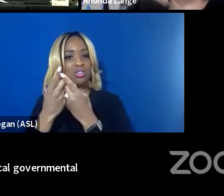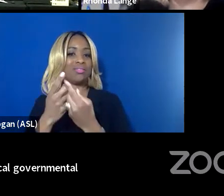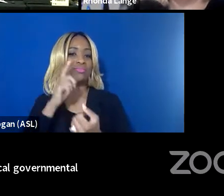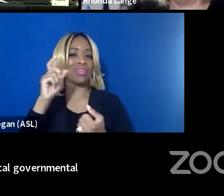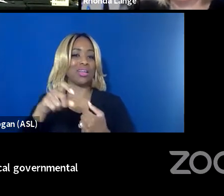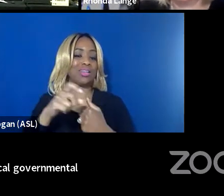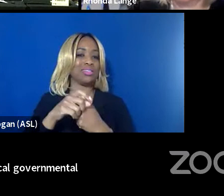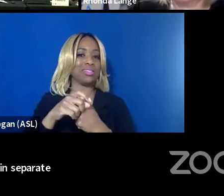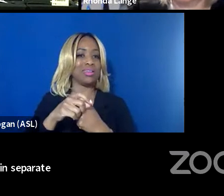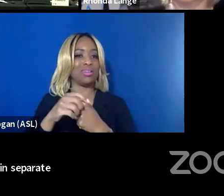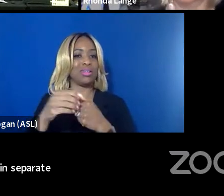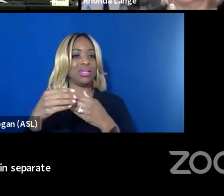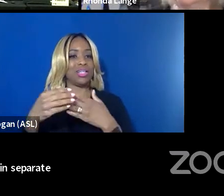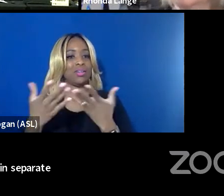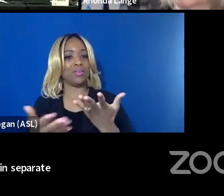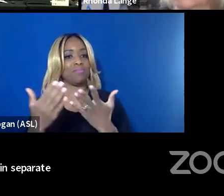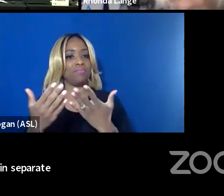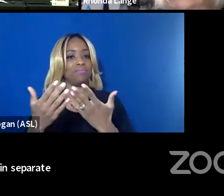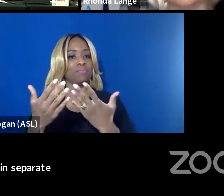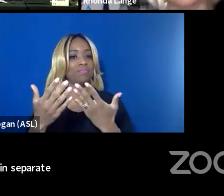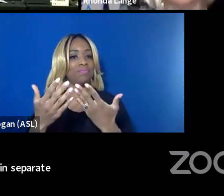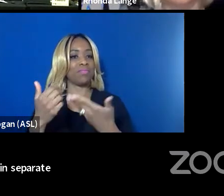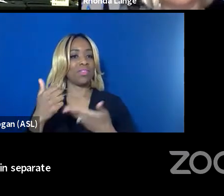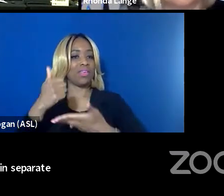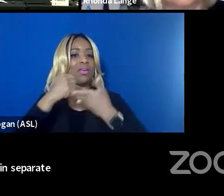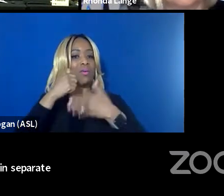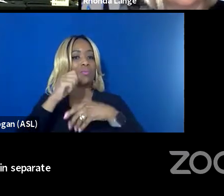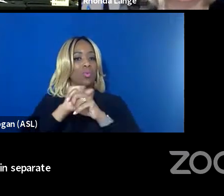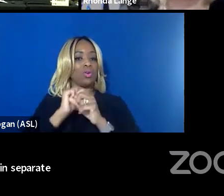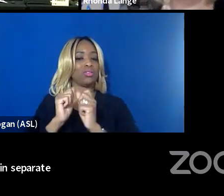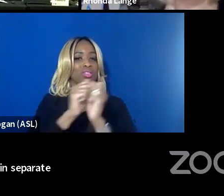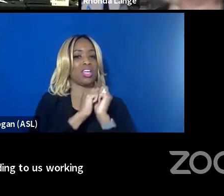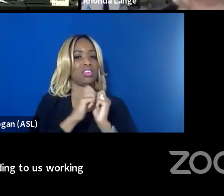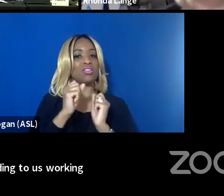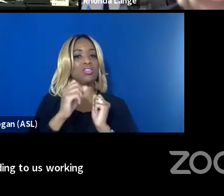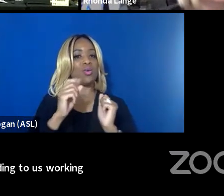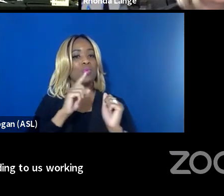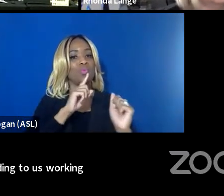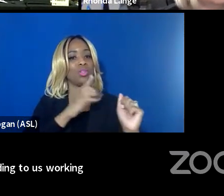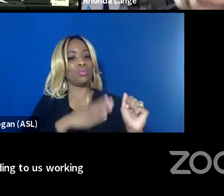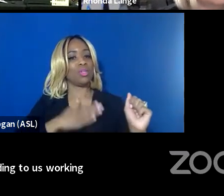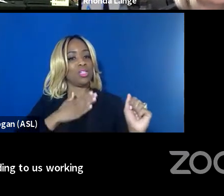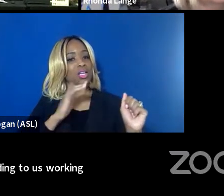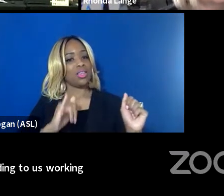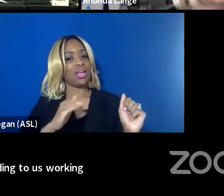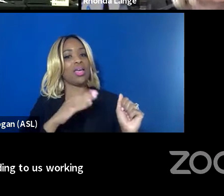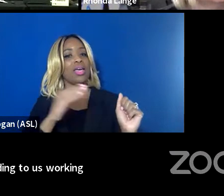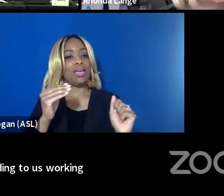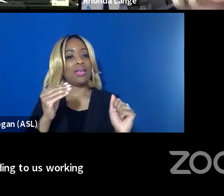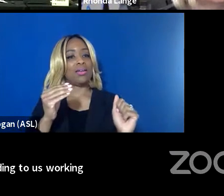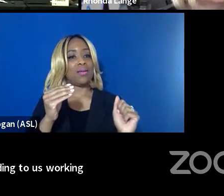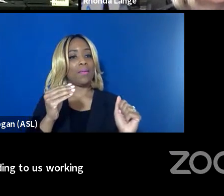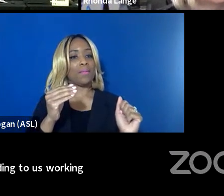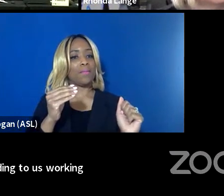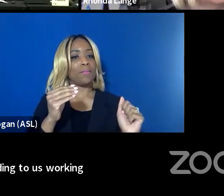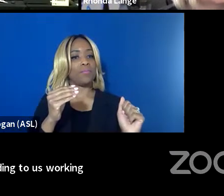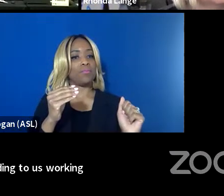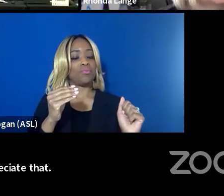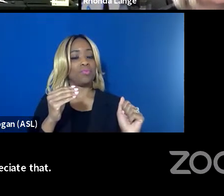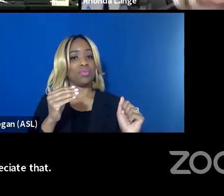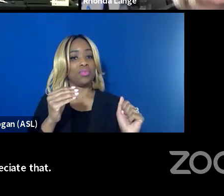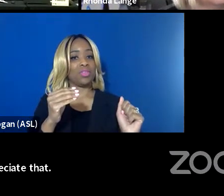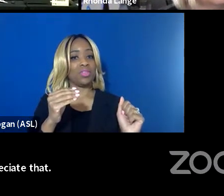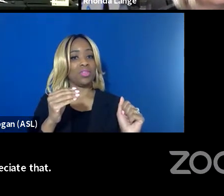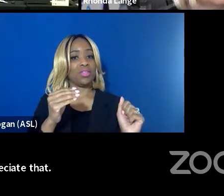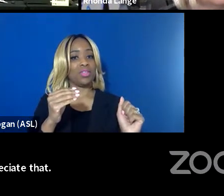necessarily leading to us working well together. So appreciate that, and certainly don't relish the work you